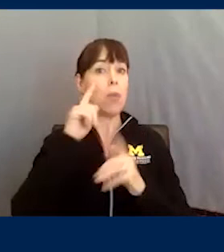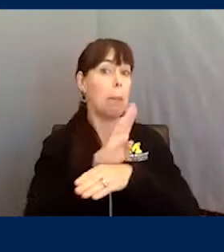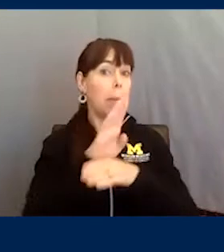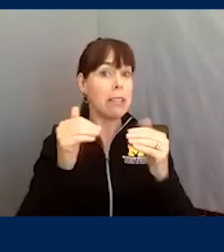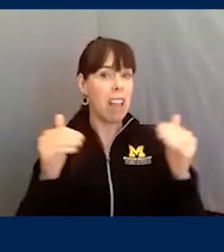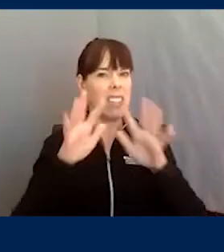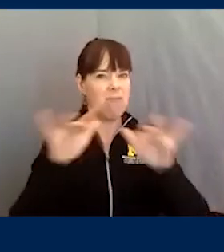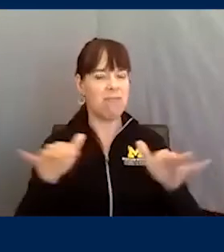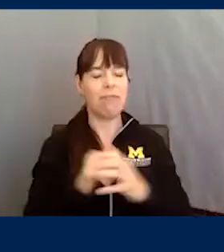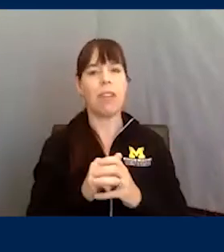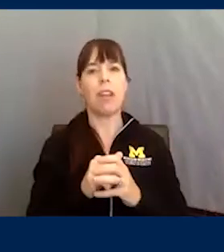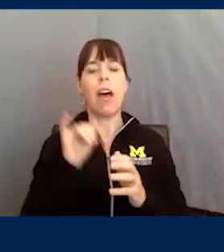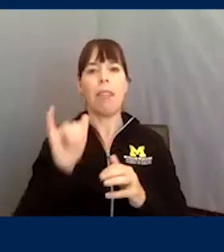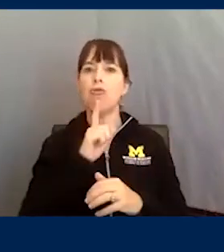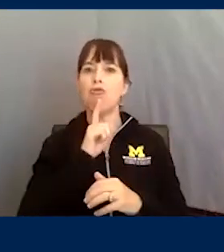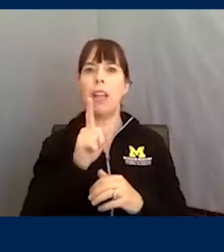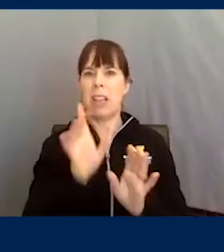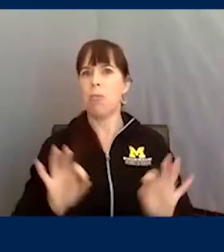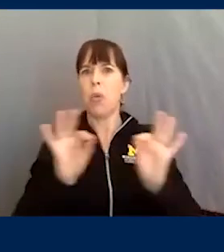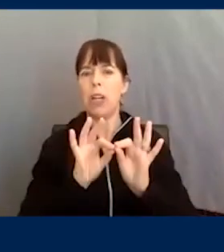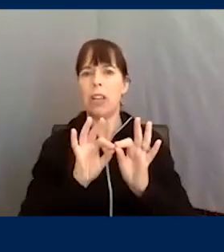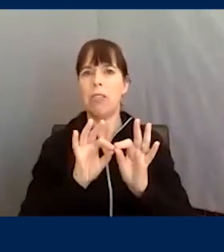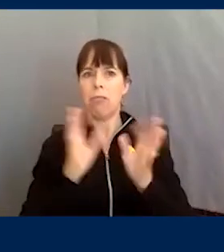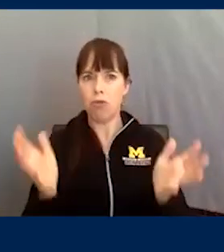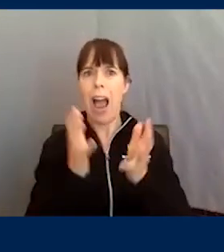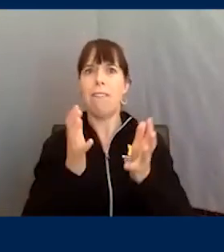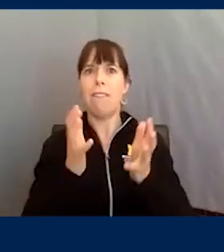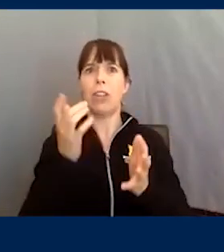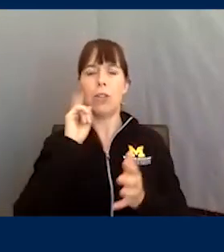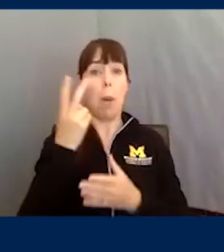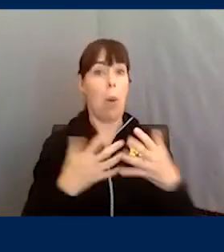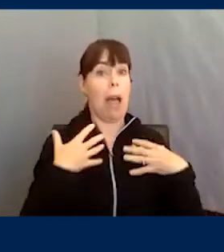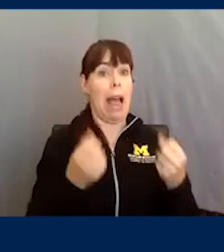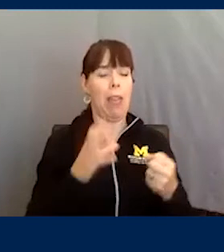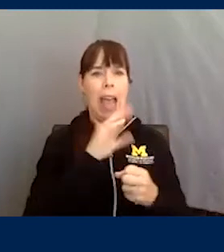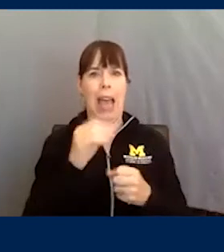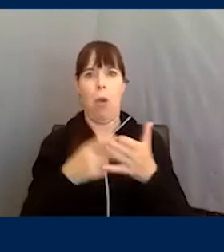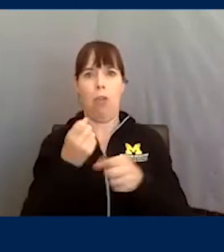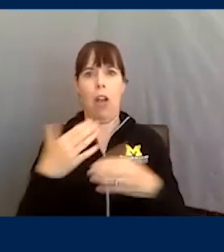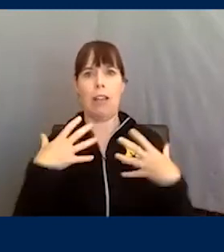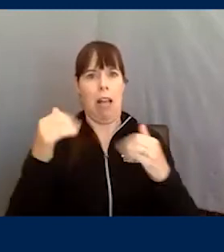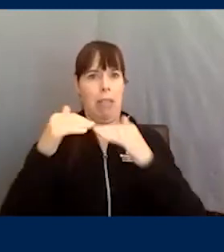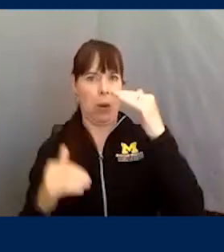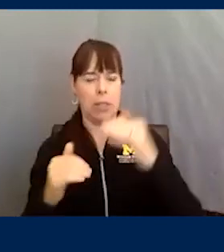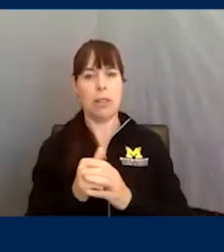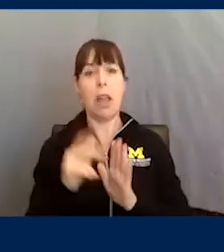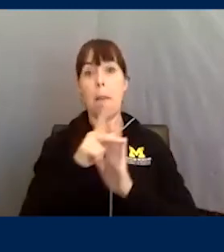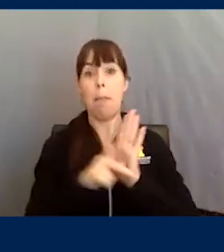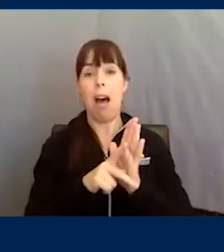cetera, are really important drivers of both health and health inequities. And policy